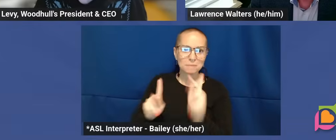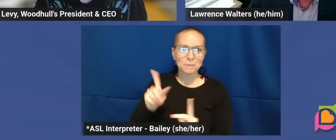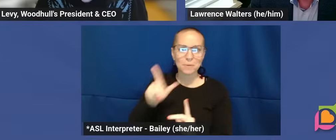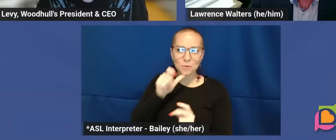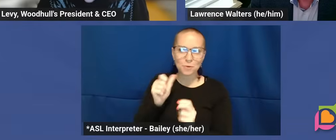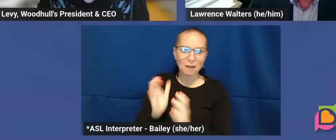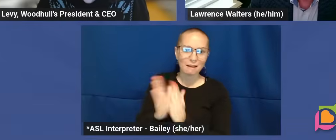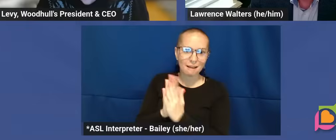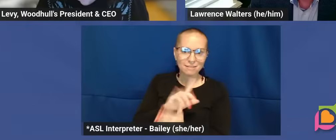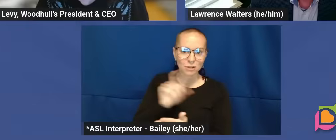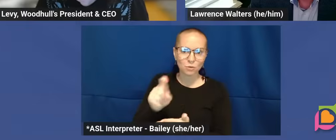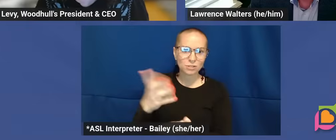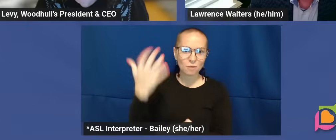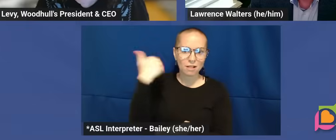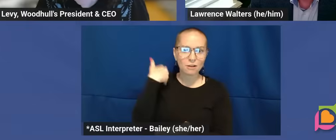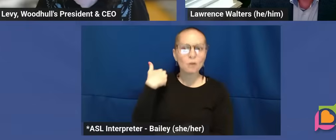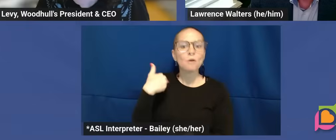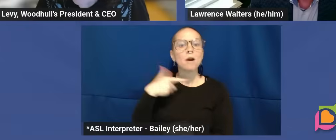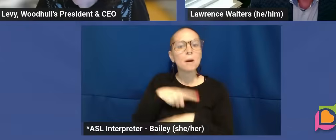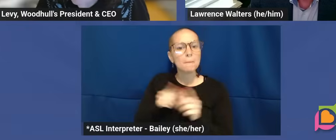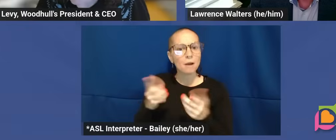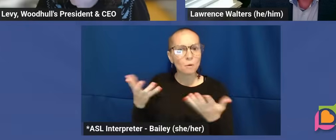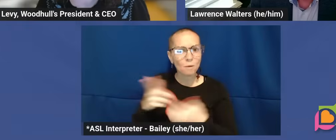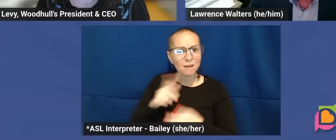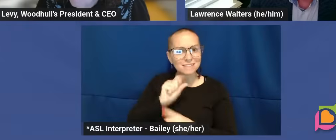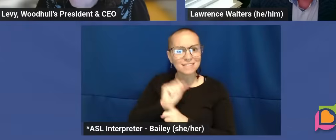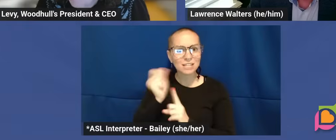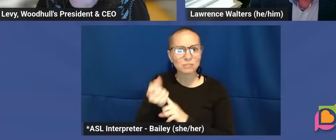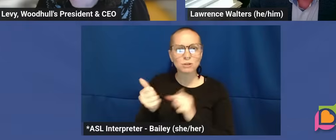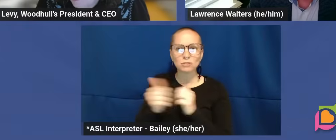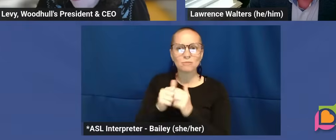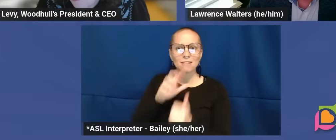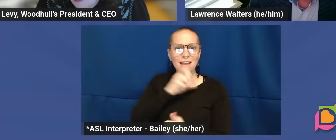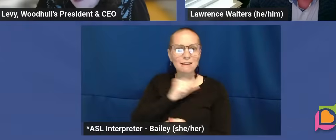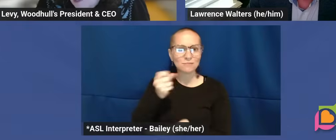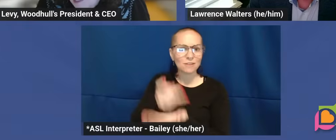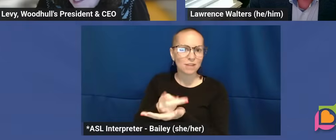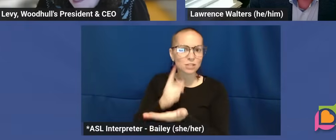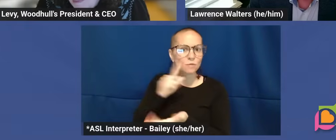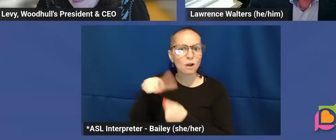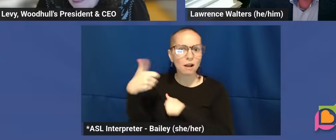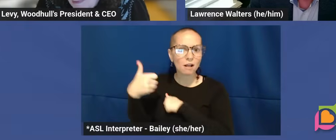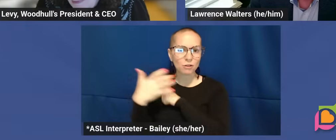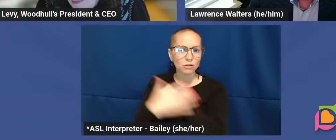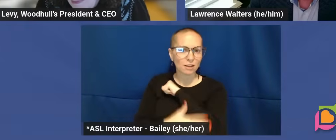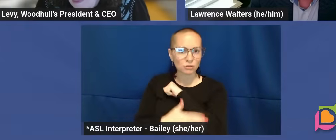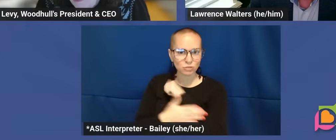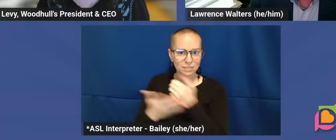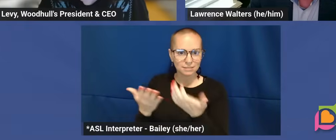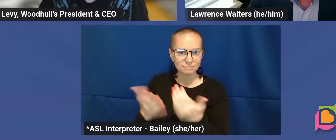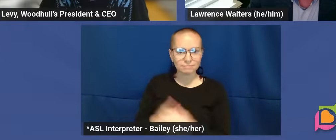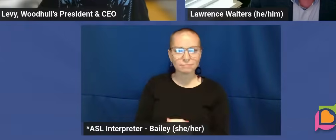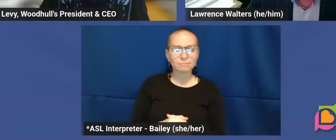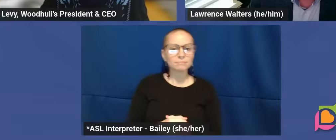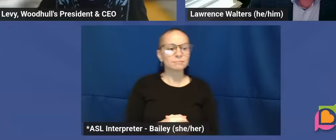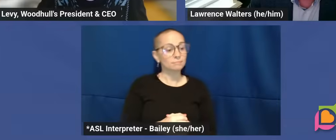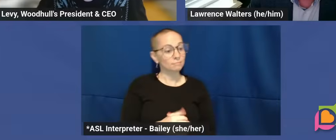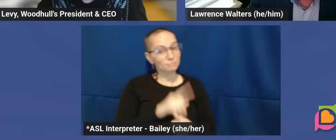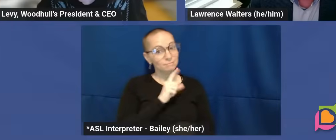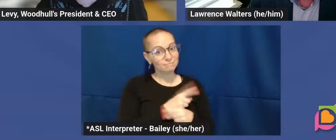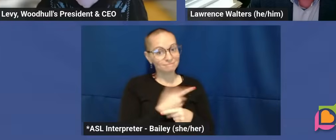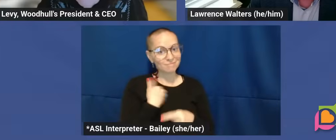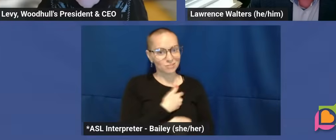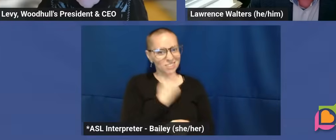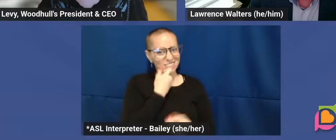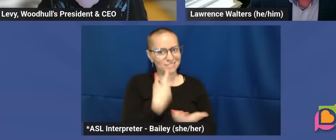ago. What is the situation around age verification in other countries? Right. So as we were